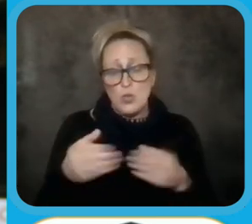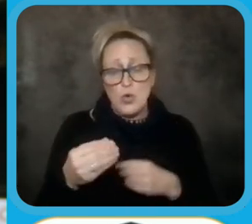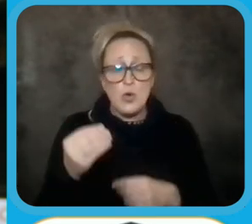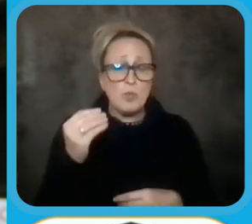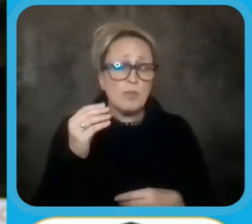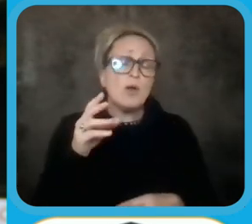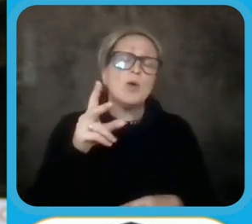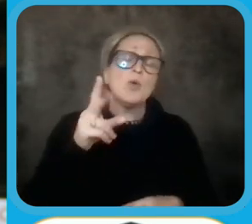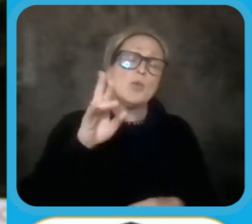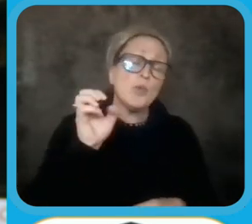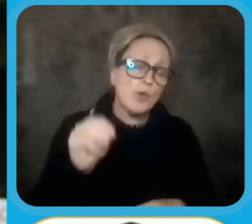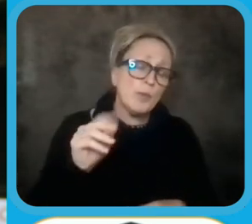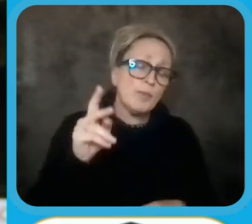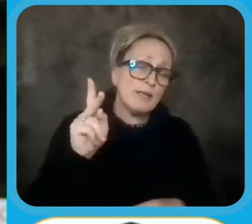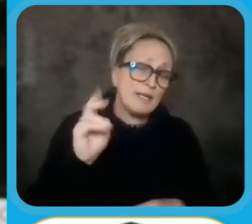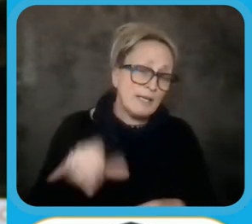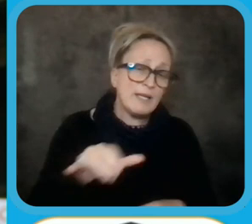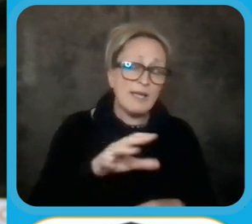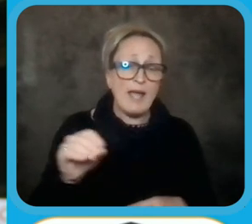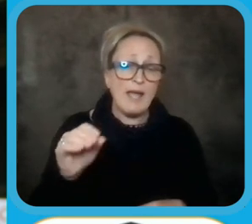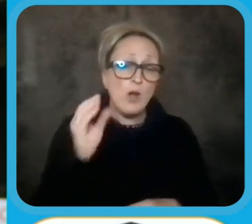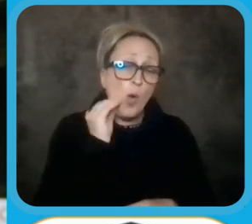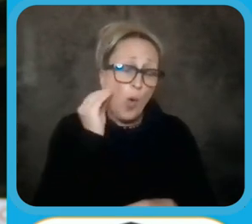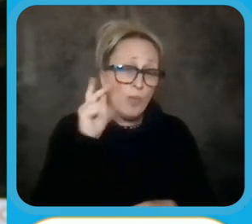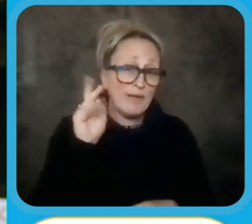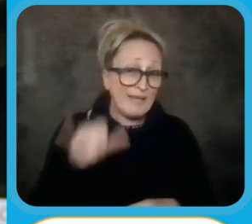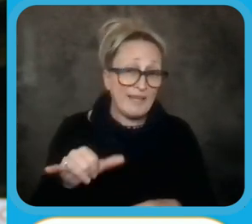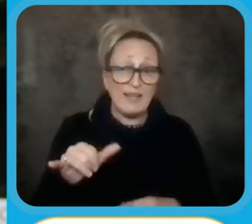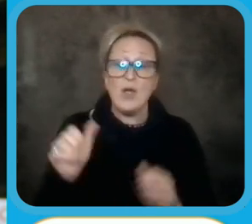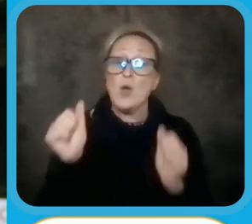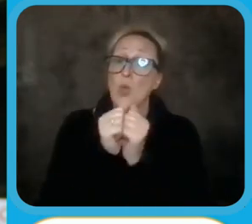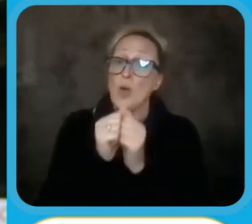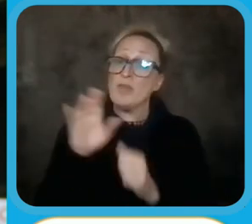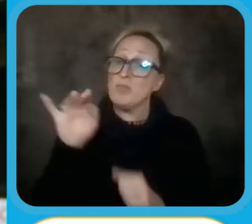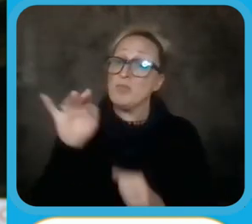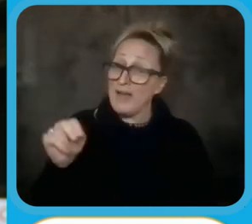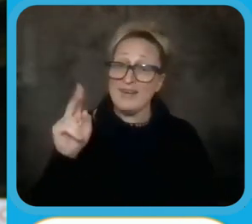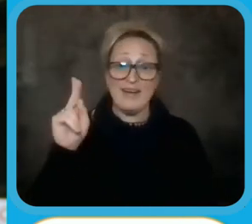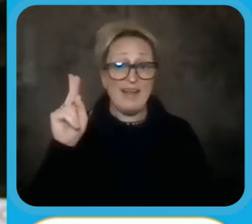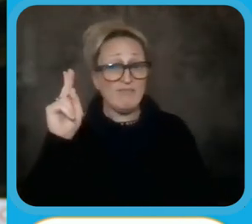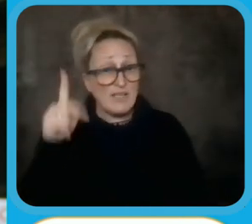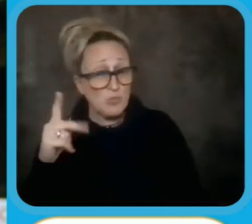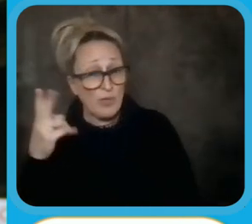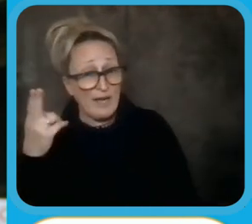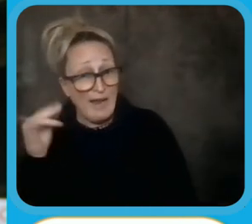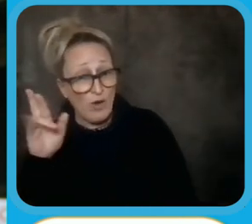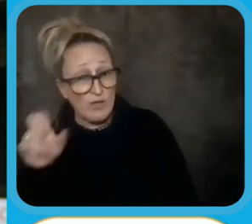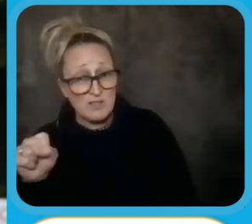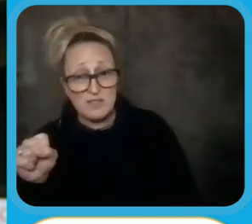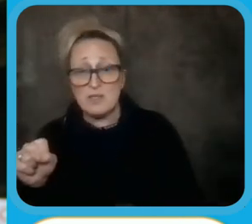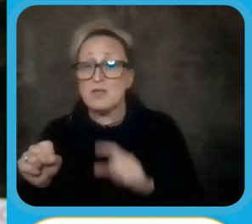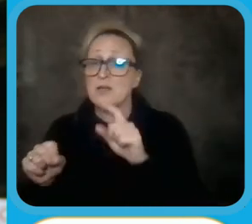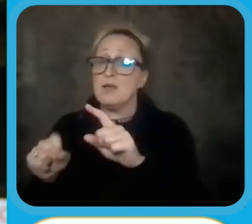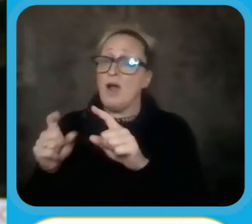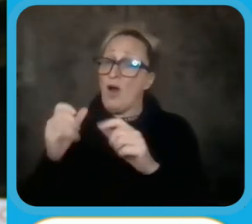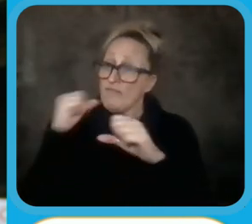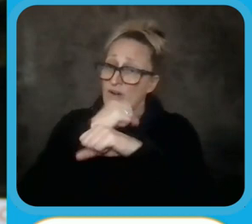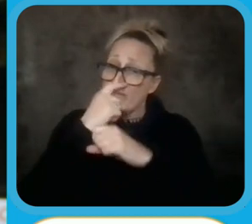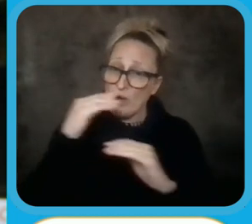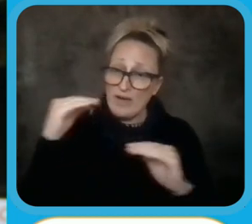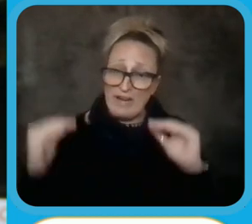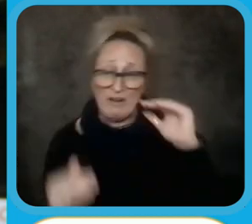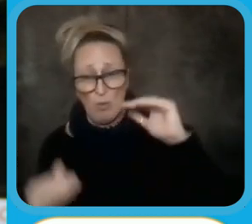And now, with the help of the Biden-Harris administration, California is poised to put our fight against inequality